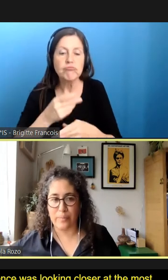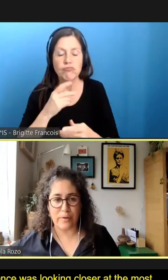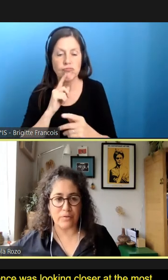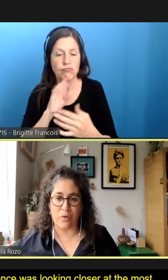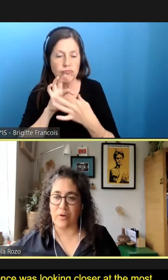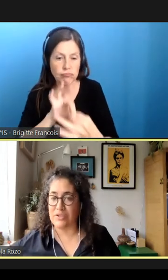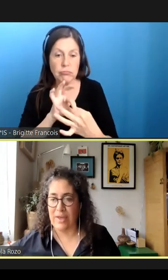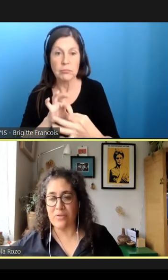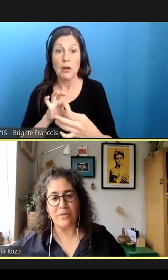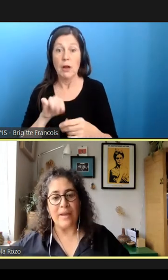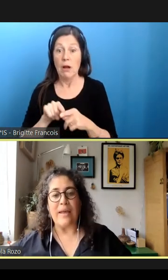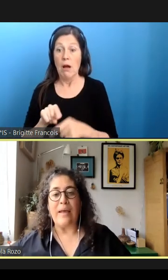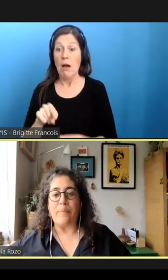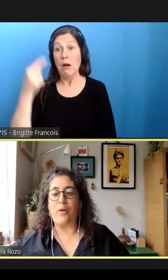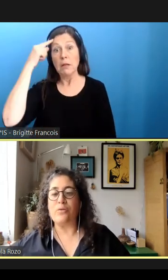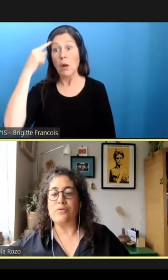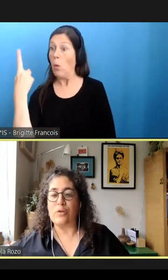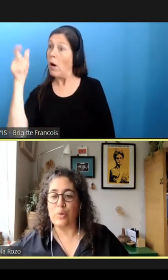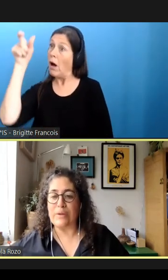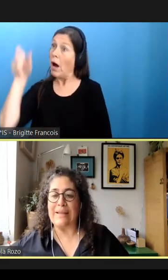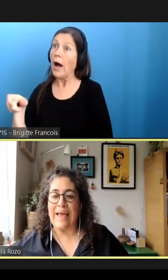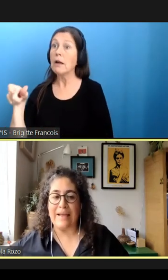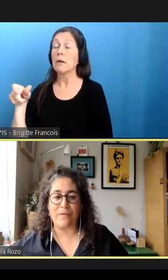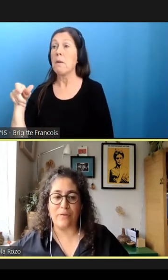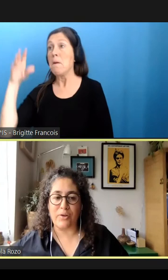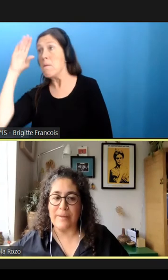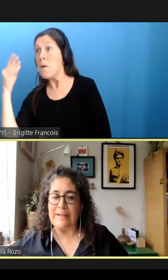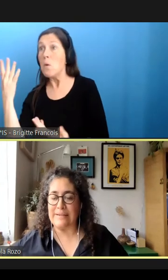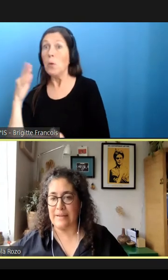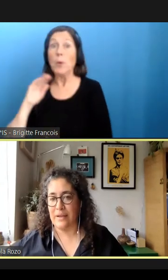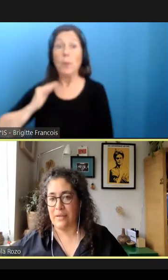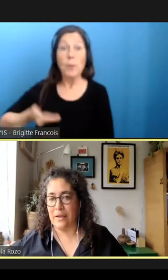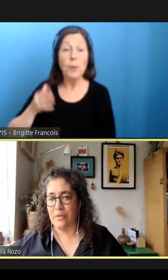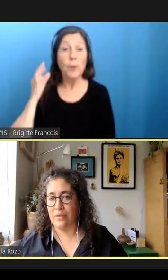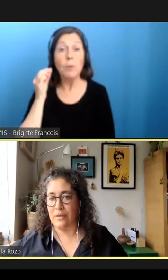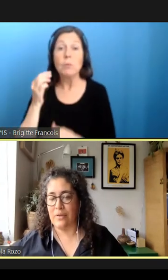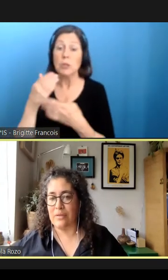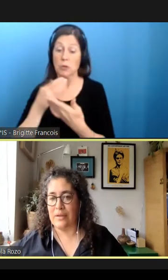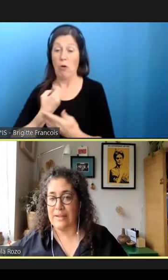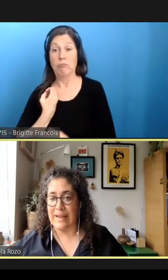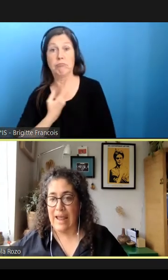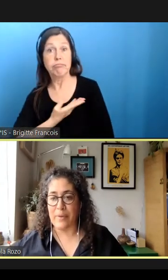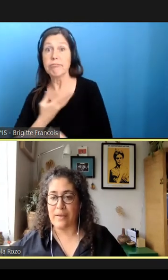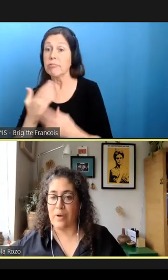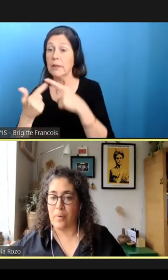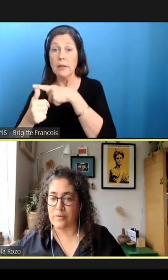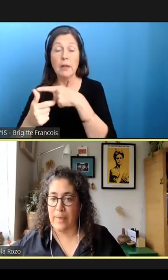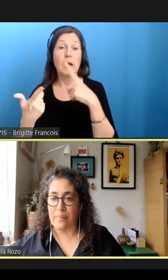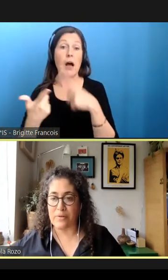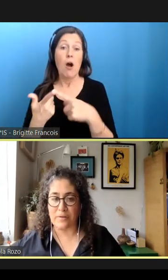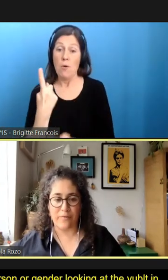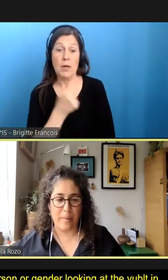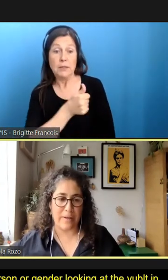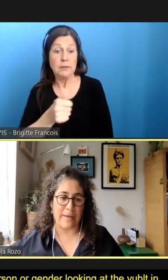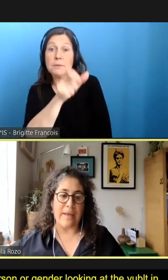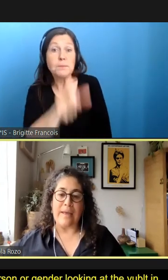single person or a gender, but also looking at the vulnerability in the dynamic amongst members